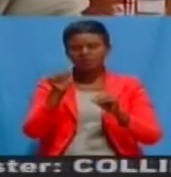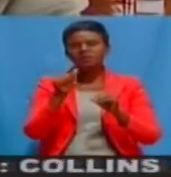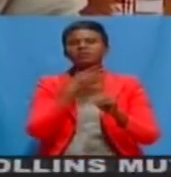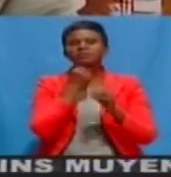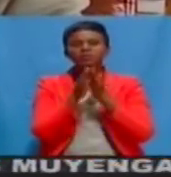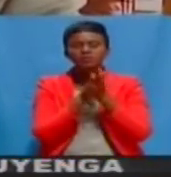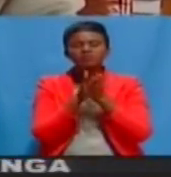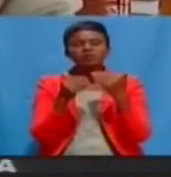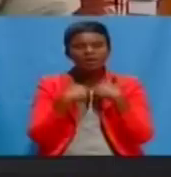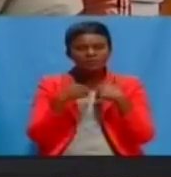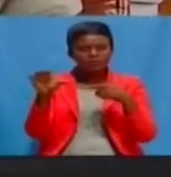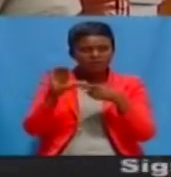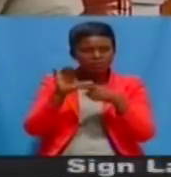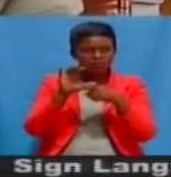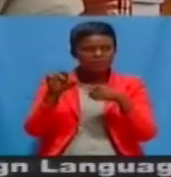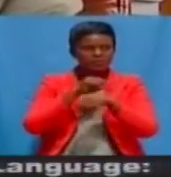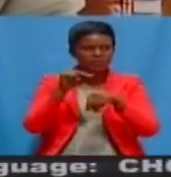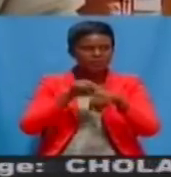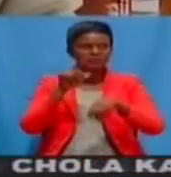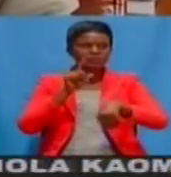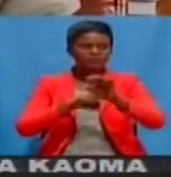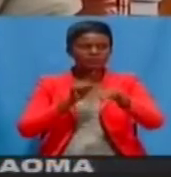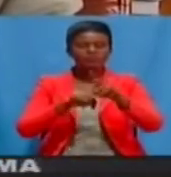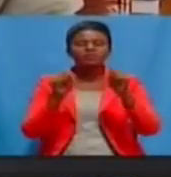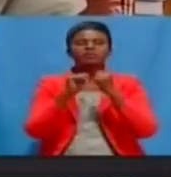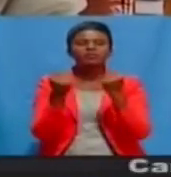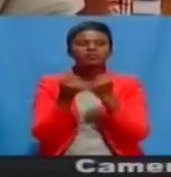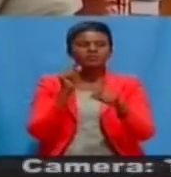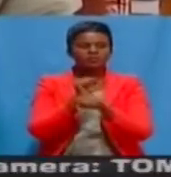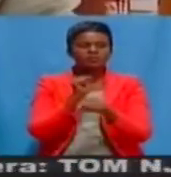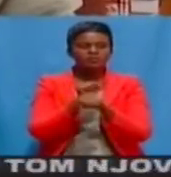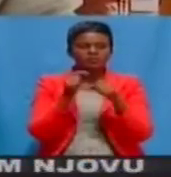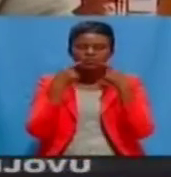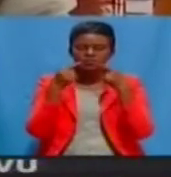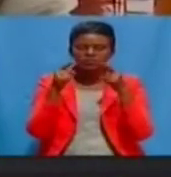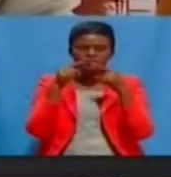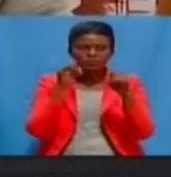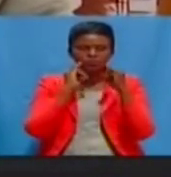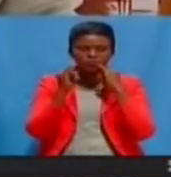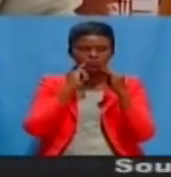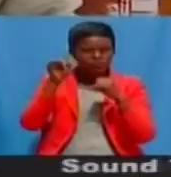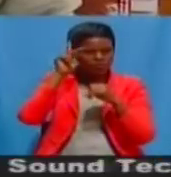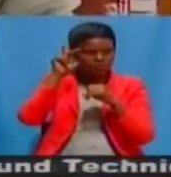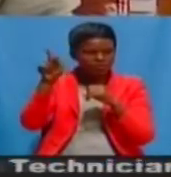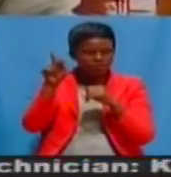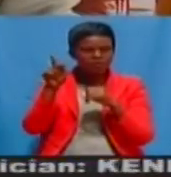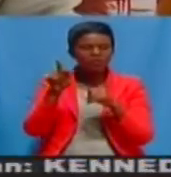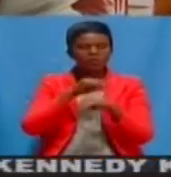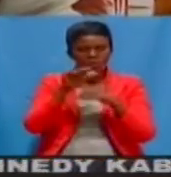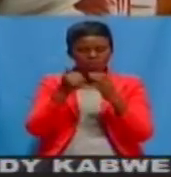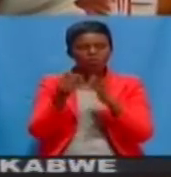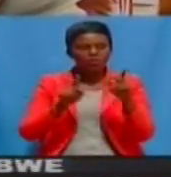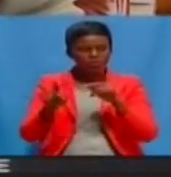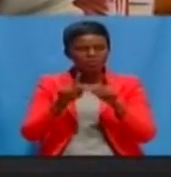vacant Cameroon national football team job. Mawe told ZNBC Sports News in an interview in Kitwe that anyone is free to